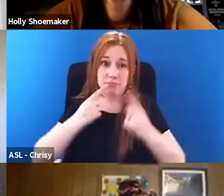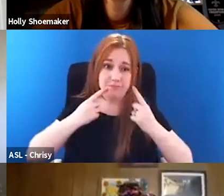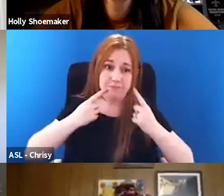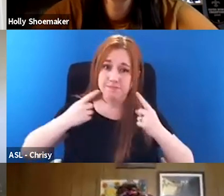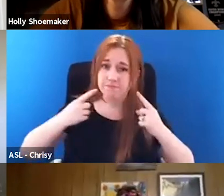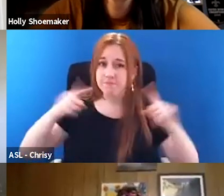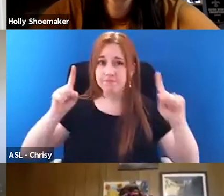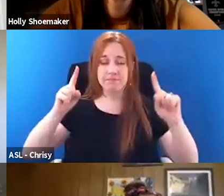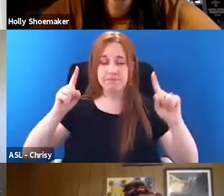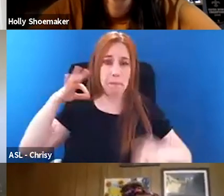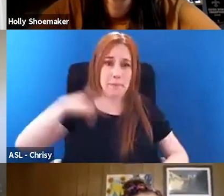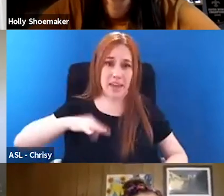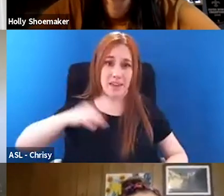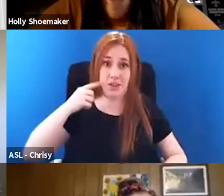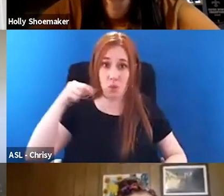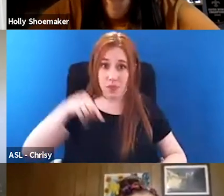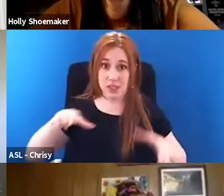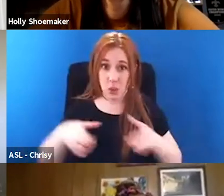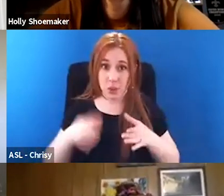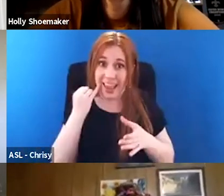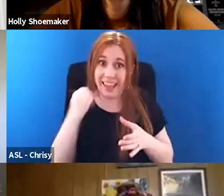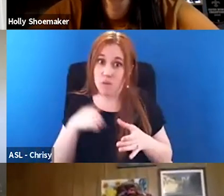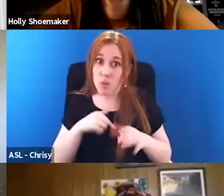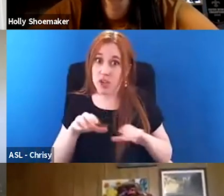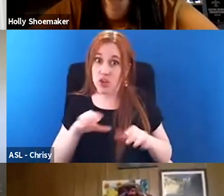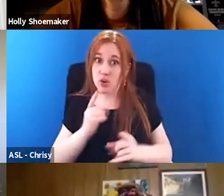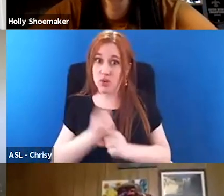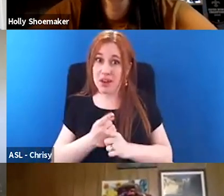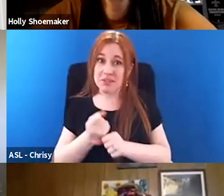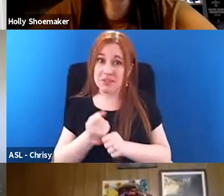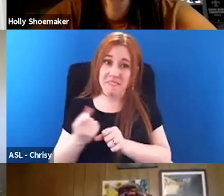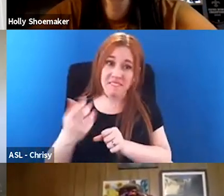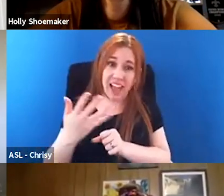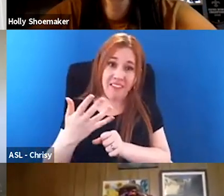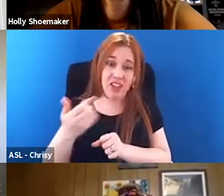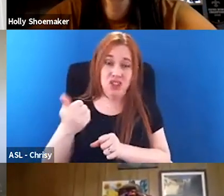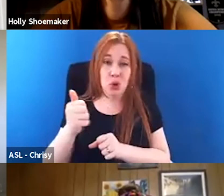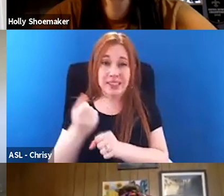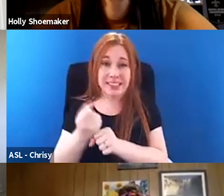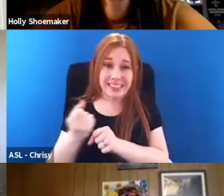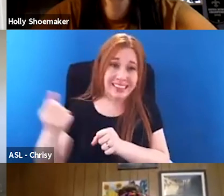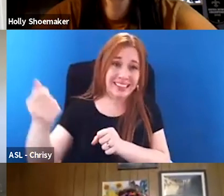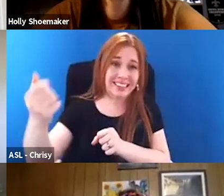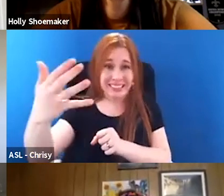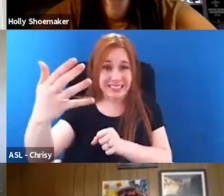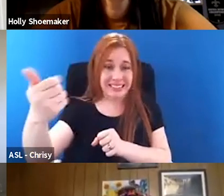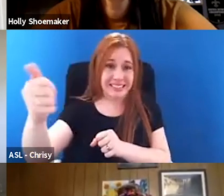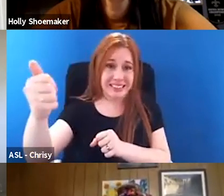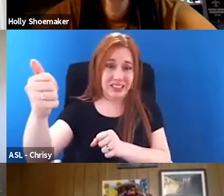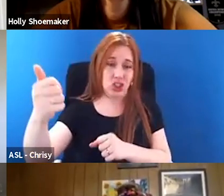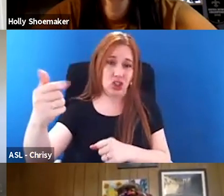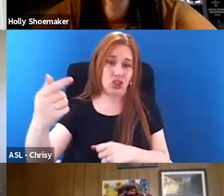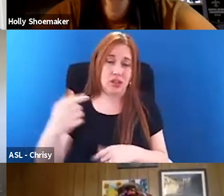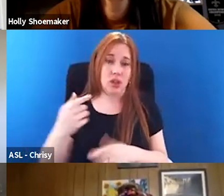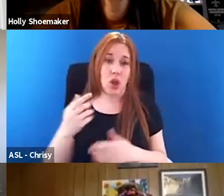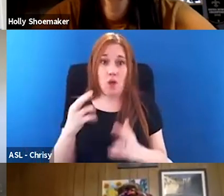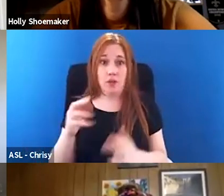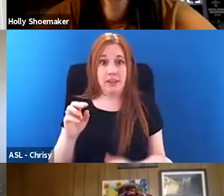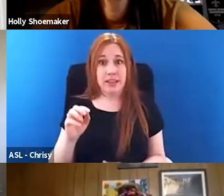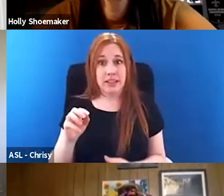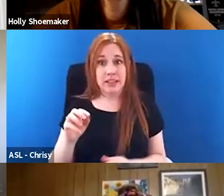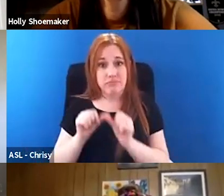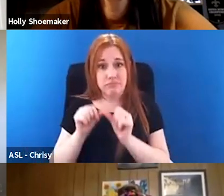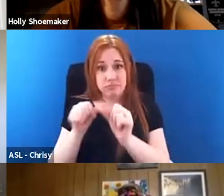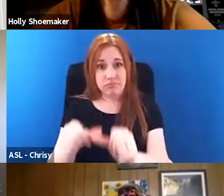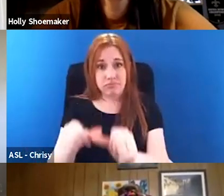of this coalition, if we do it right, we're talking 5 to 10 years down the road, and hopefully evergreen. I mean, the goal